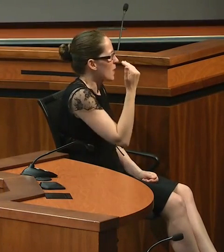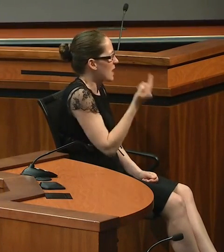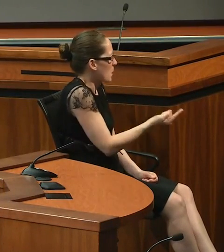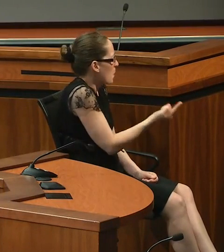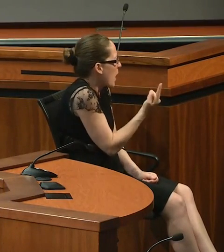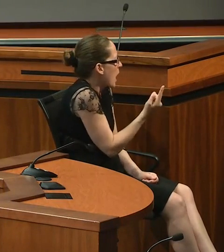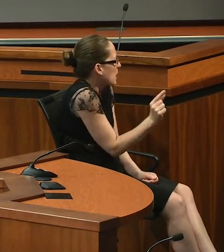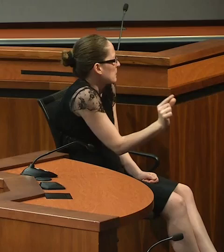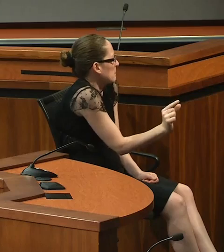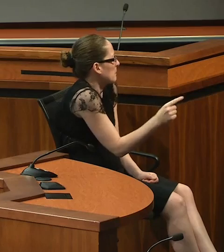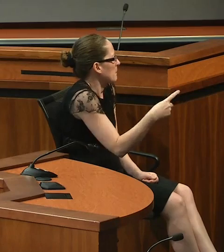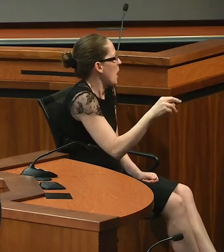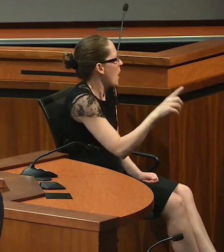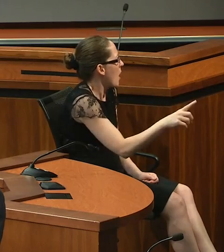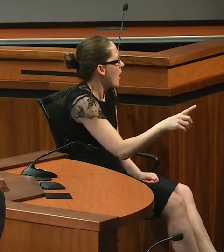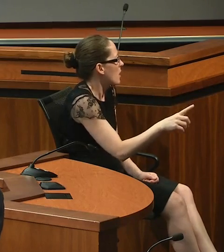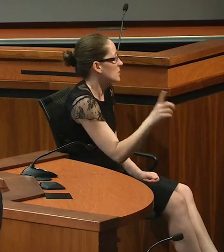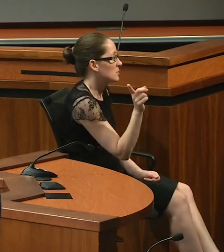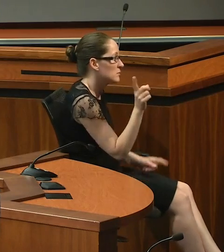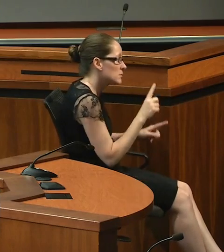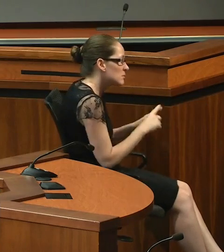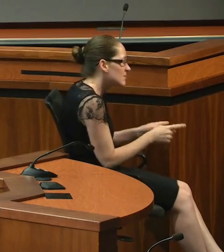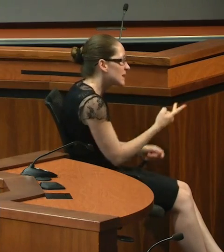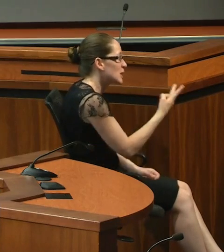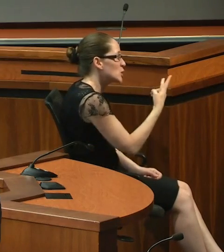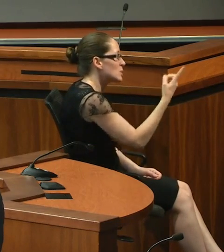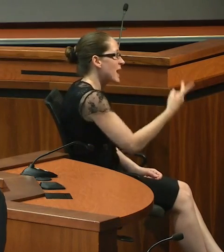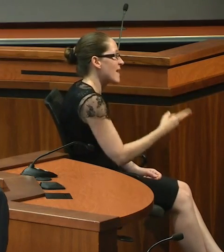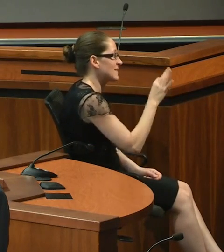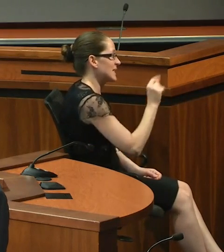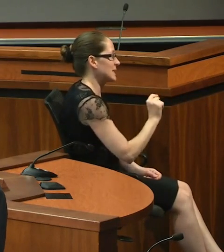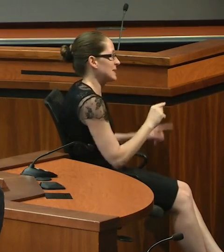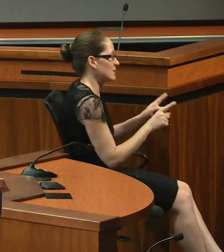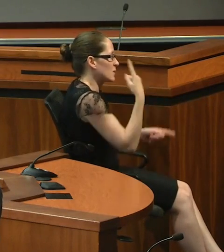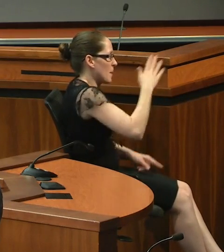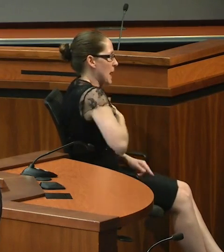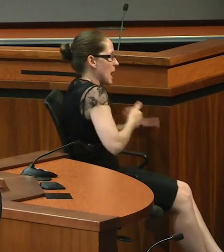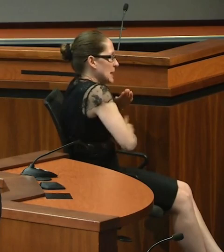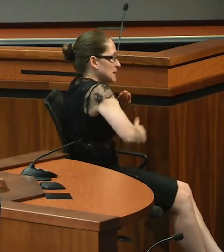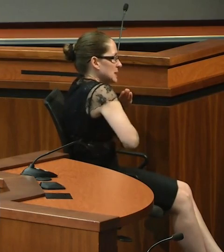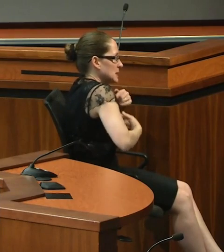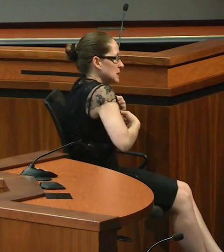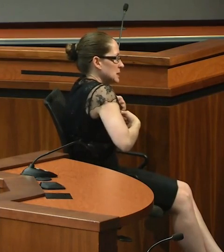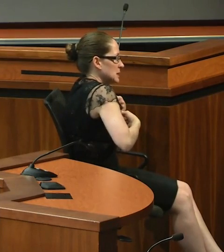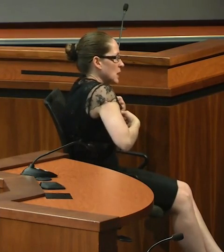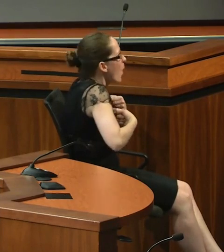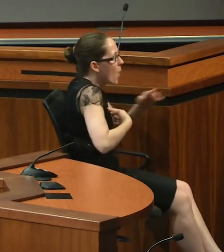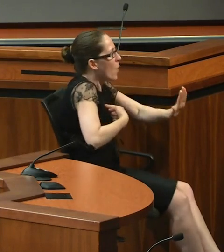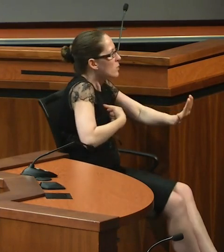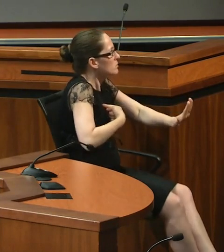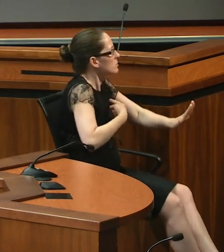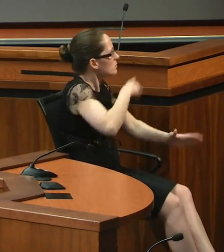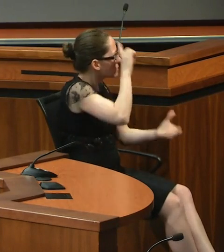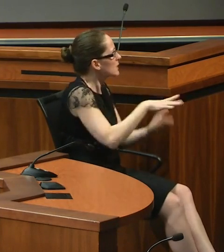than. It was about 2.5 feet difference in the water level in our basement. Oh, when I'm it sure. I'm failed. sure in the immediate vicinity, it made a dramatic difference.